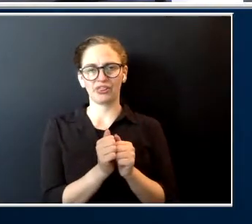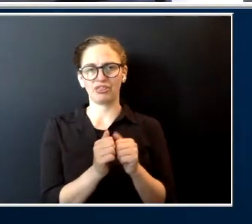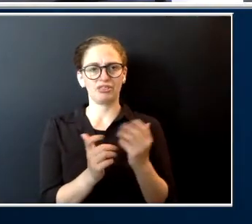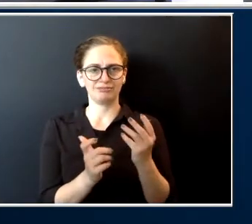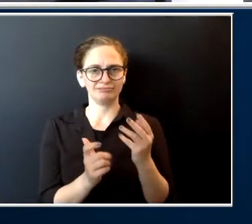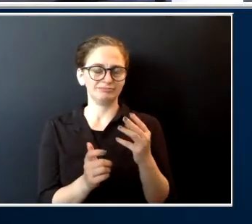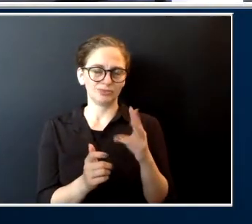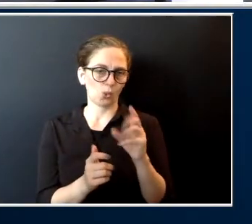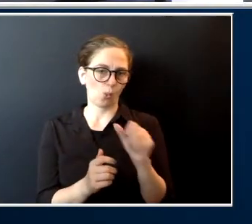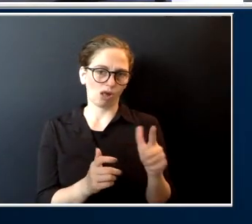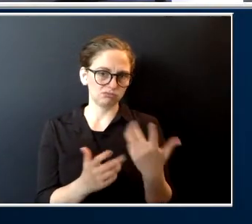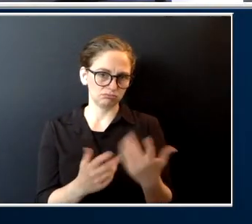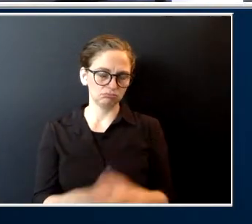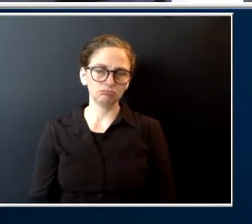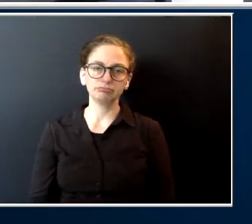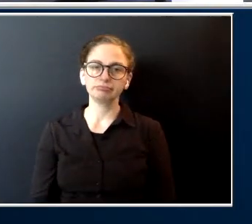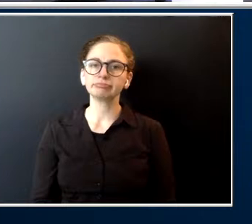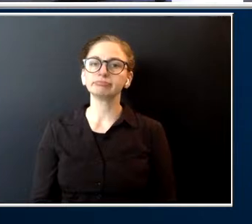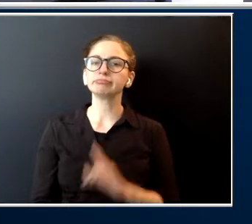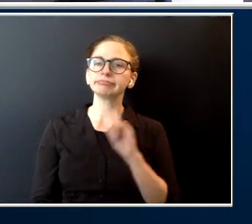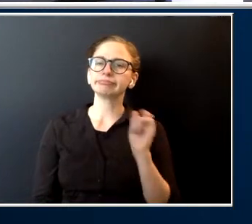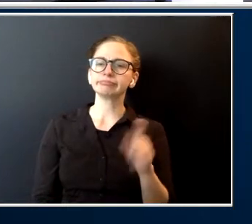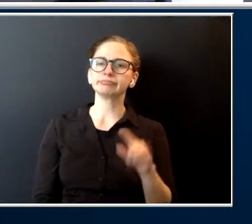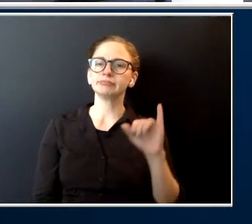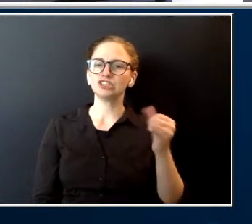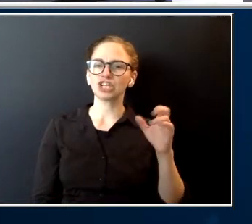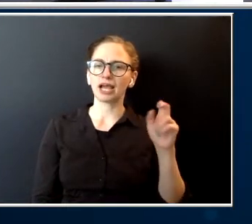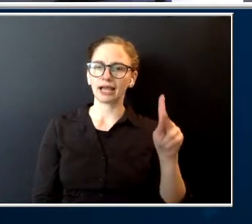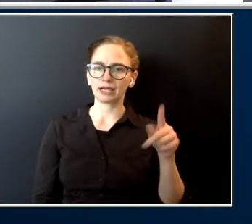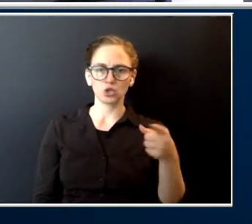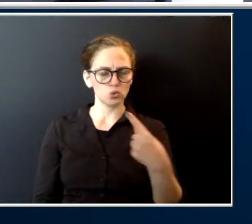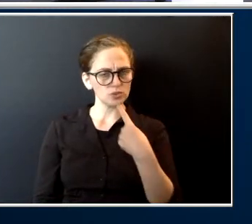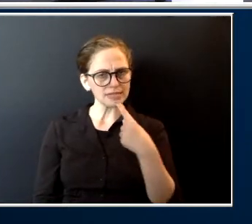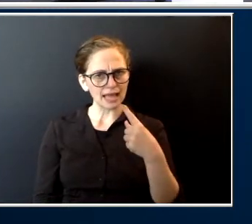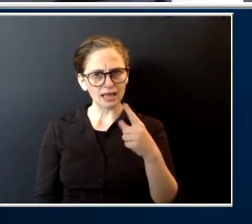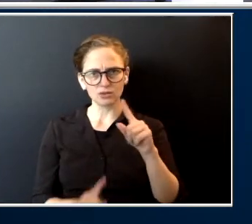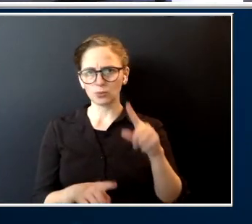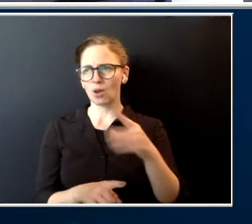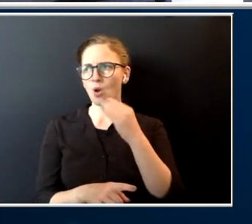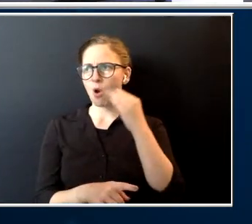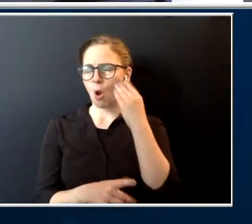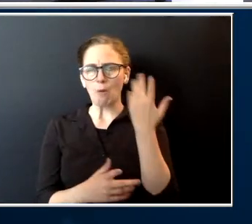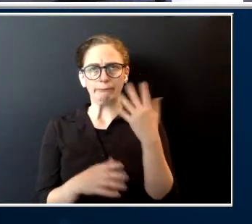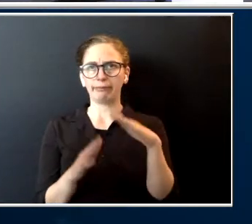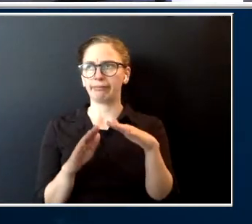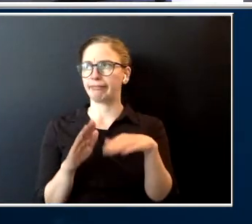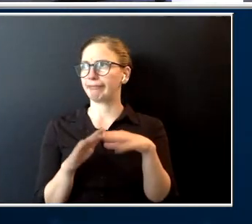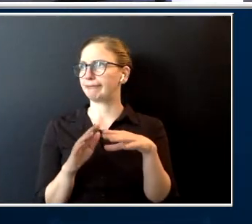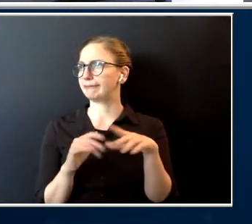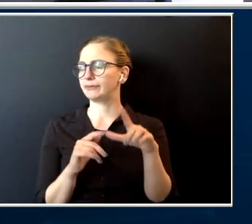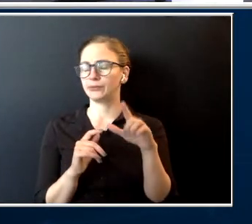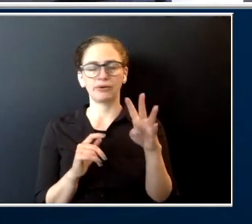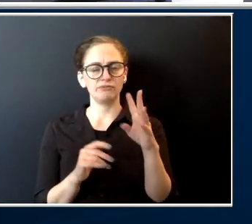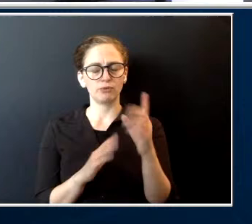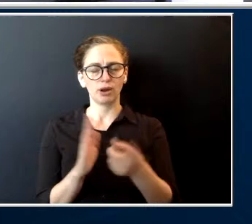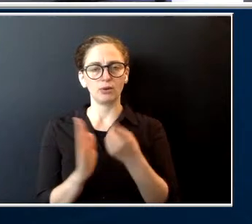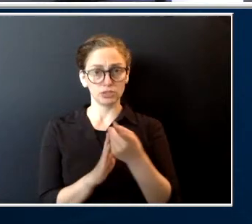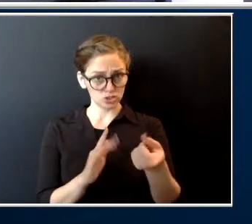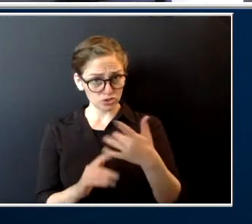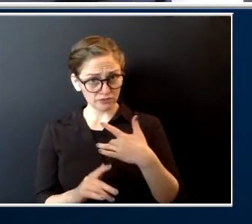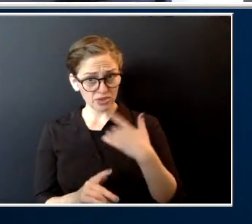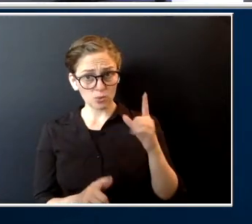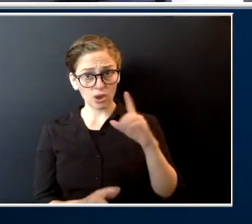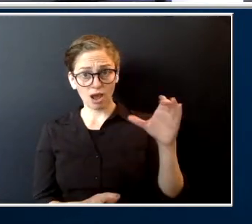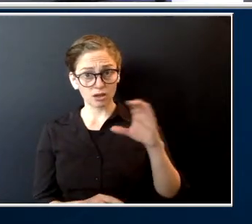have a question for Jack. Jack, I know you said you were home within 24 hours, but did you feel like you were back to 100% within 24